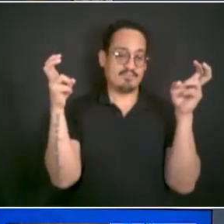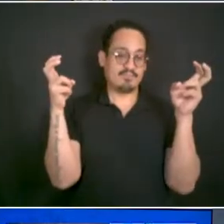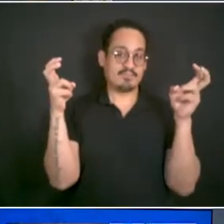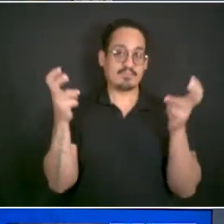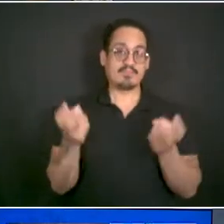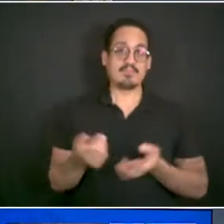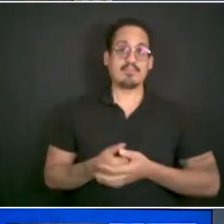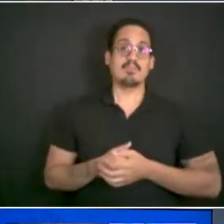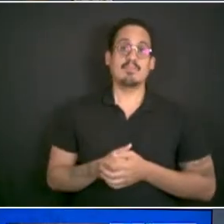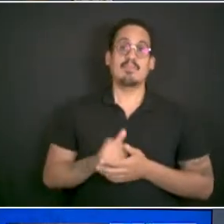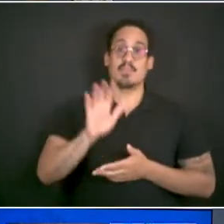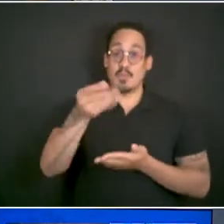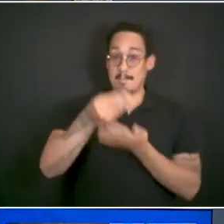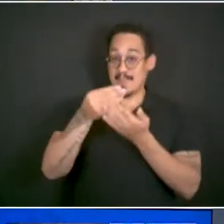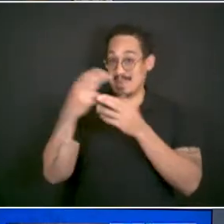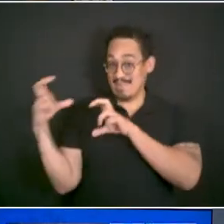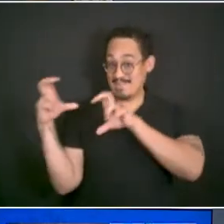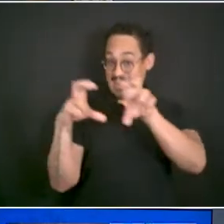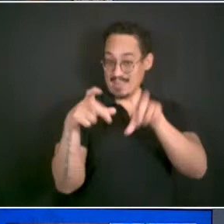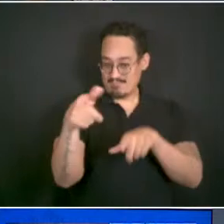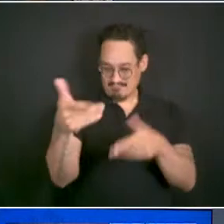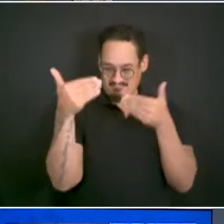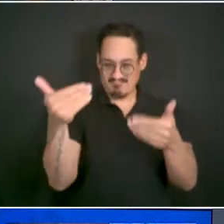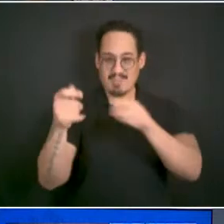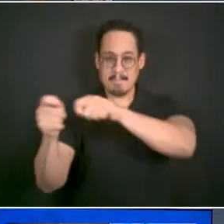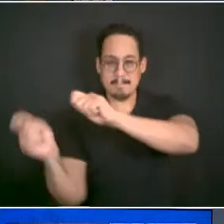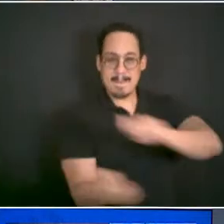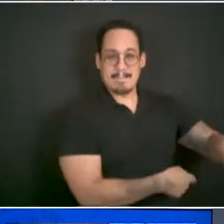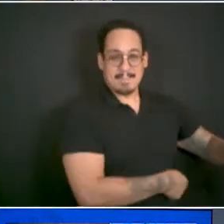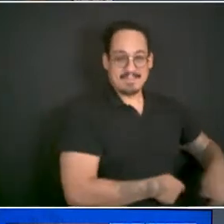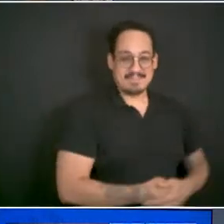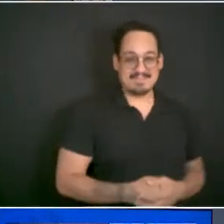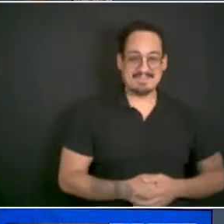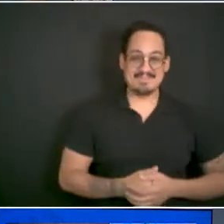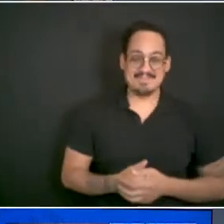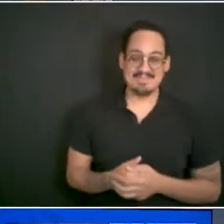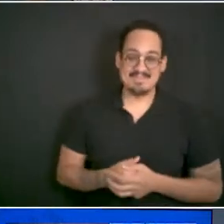I got